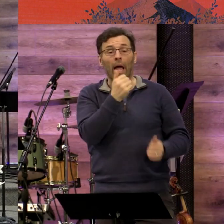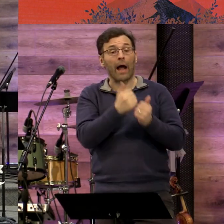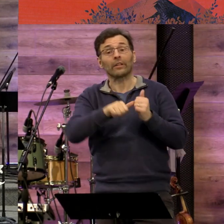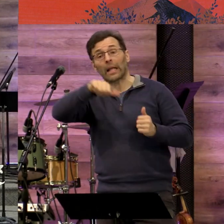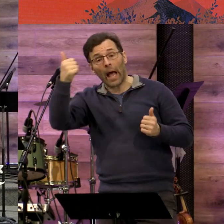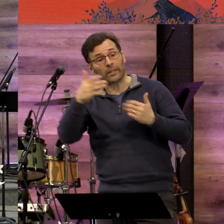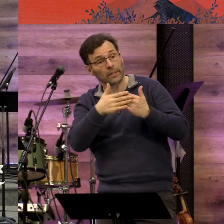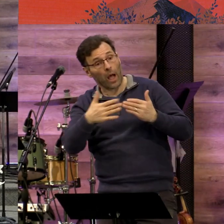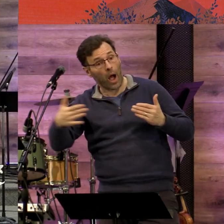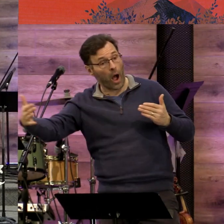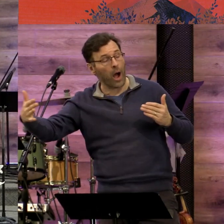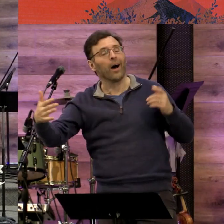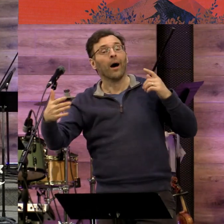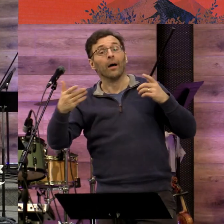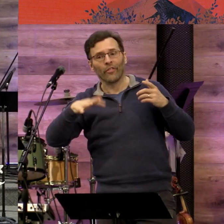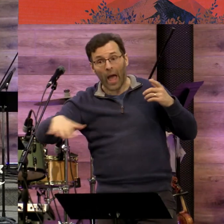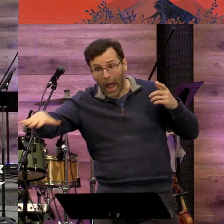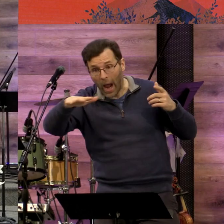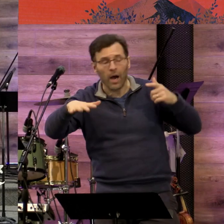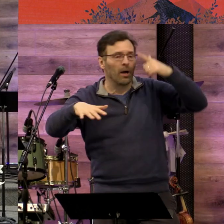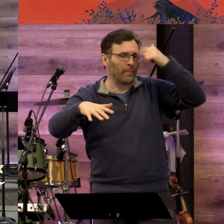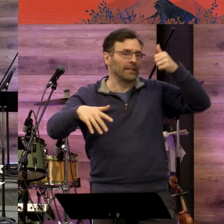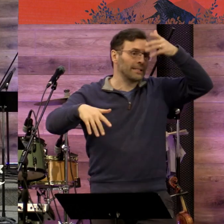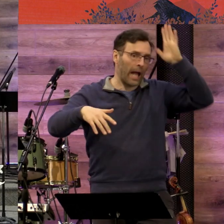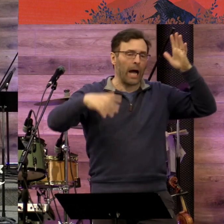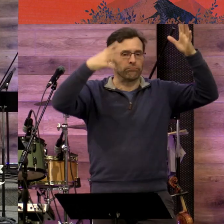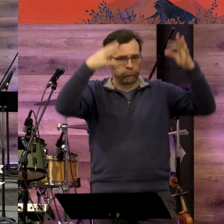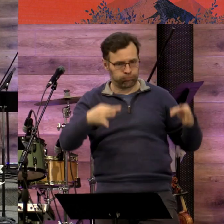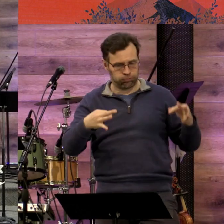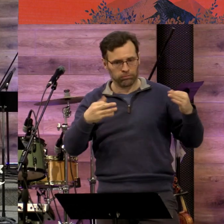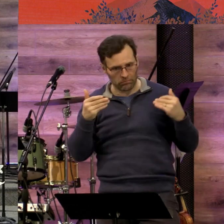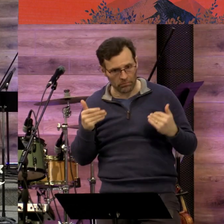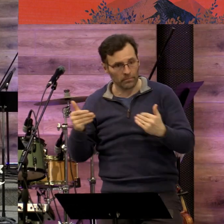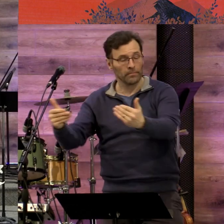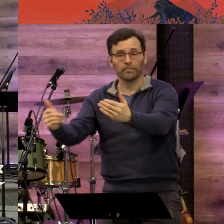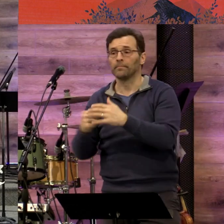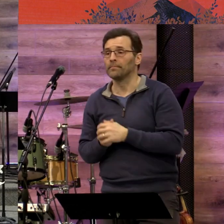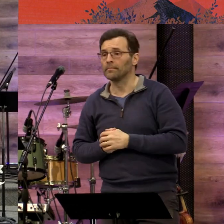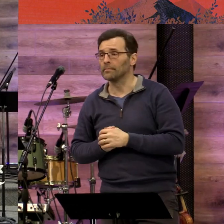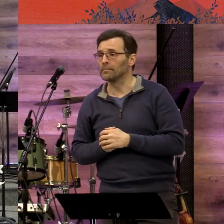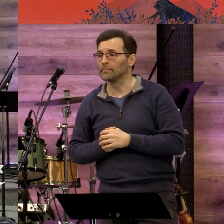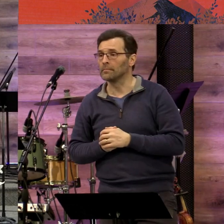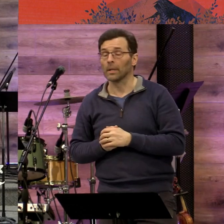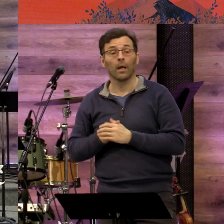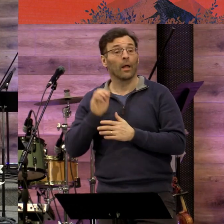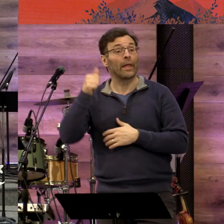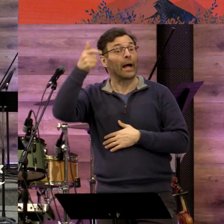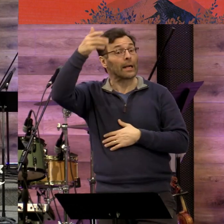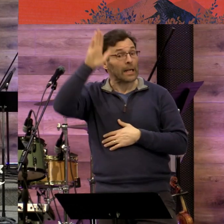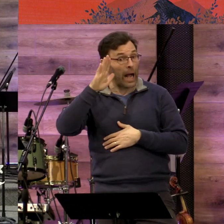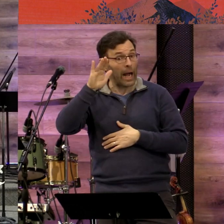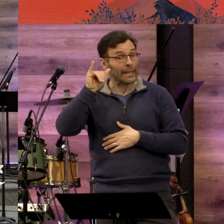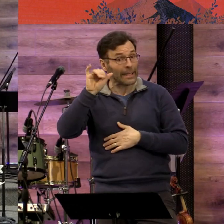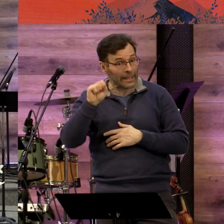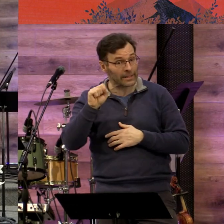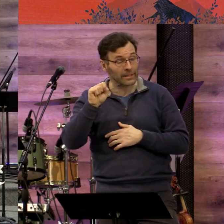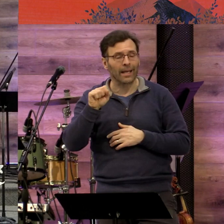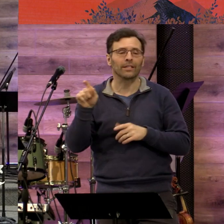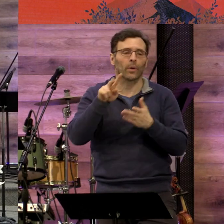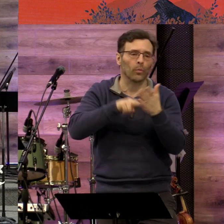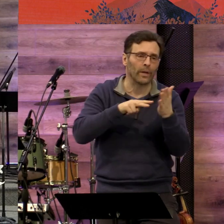everything else exists because God willed it to exist. And that God is, as we read in